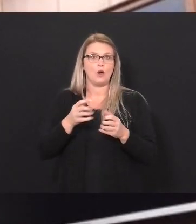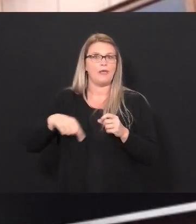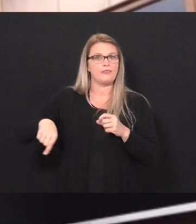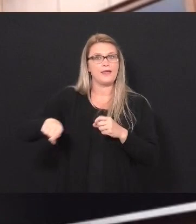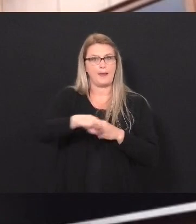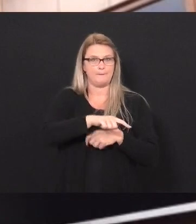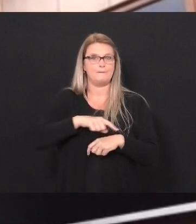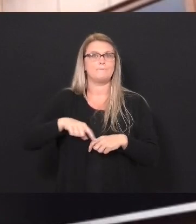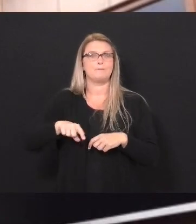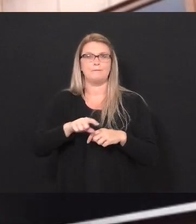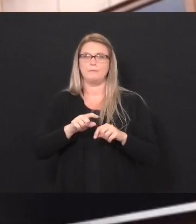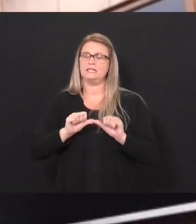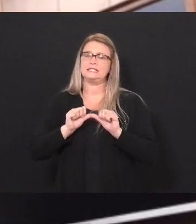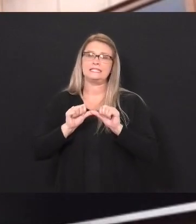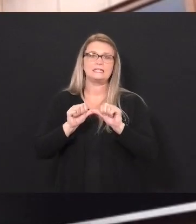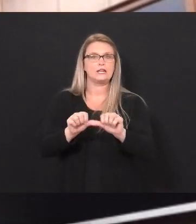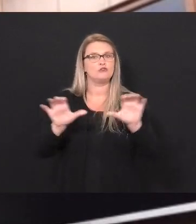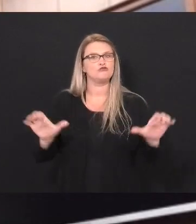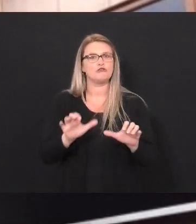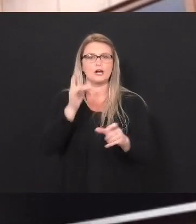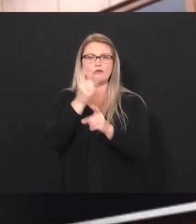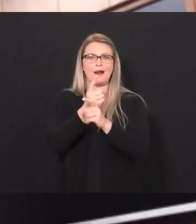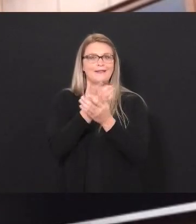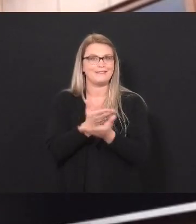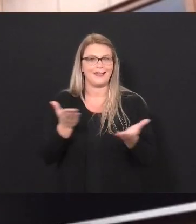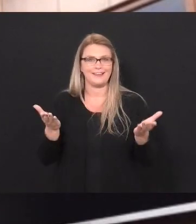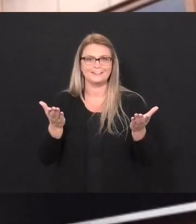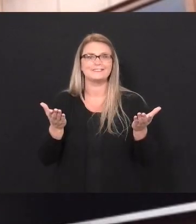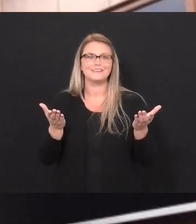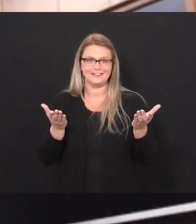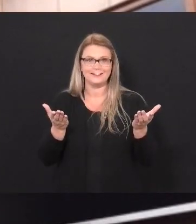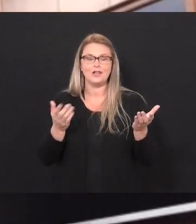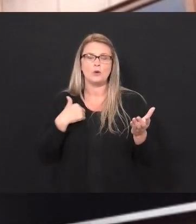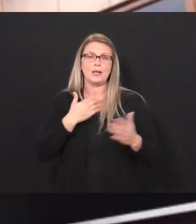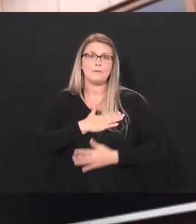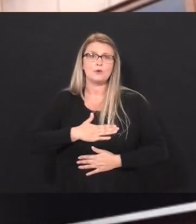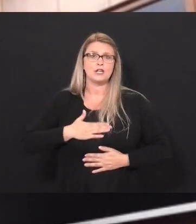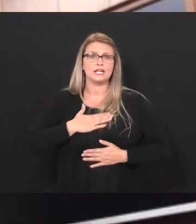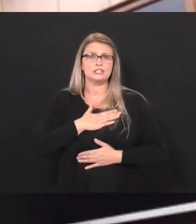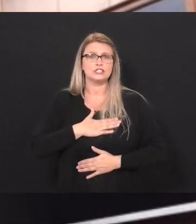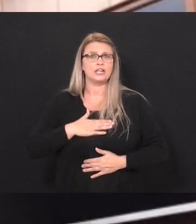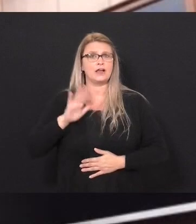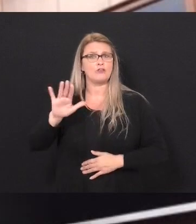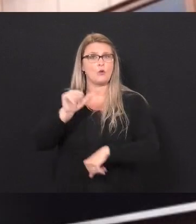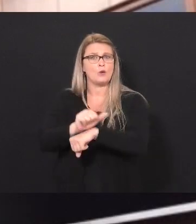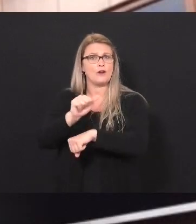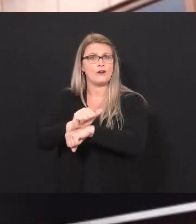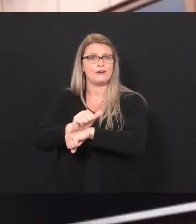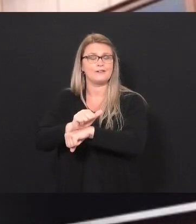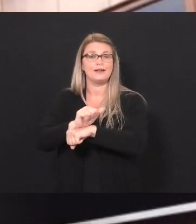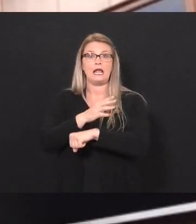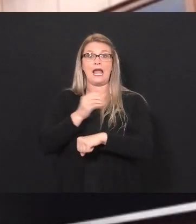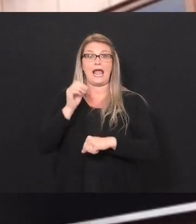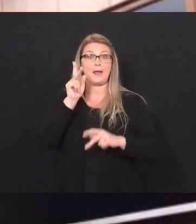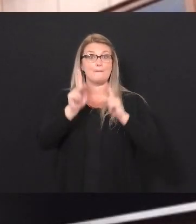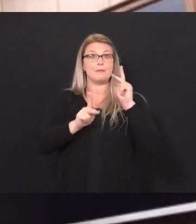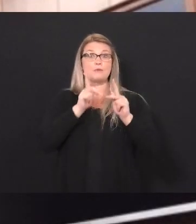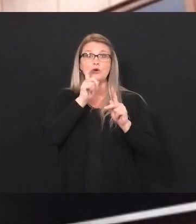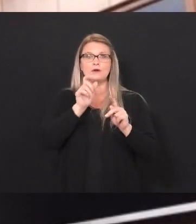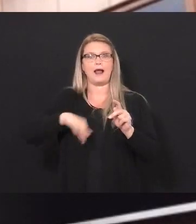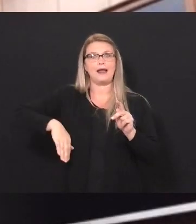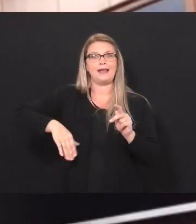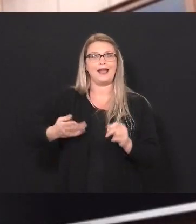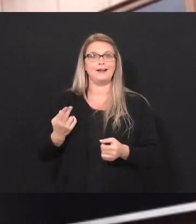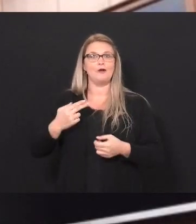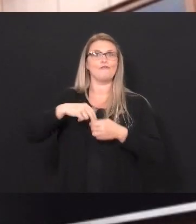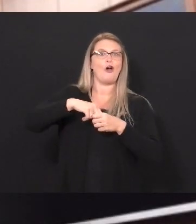who are doing the right things and working through that, we appreciate your efforts. And for those who are not fully engaged yet, we